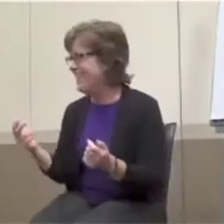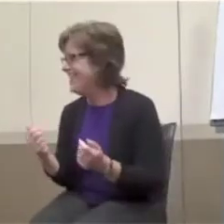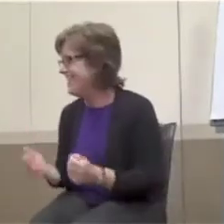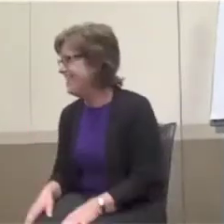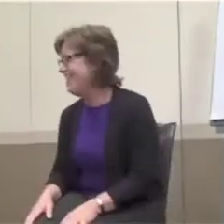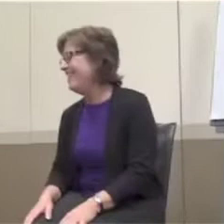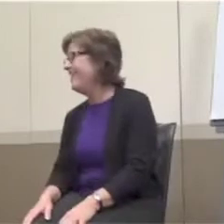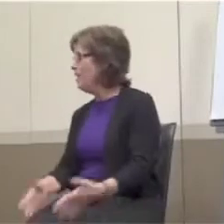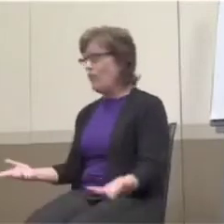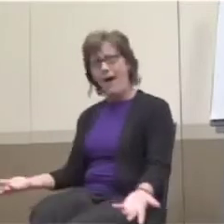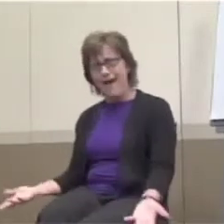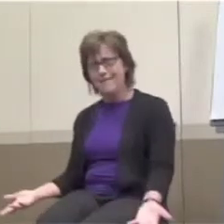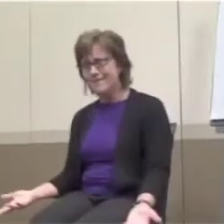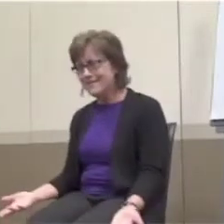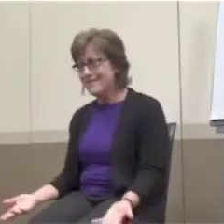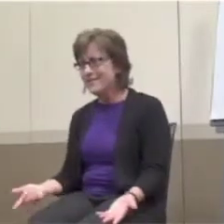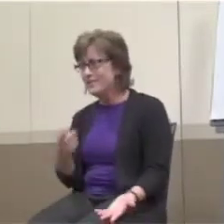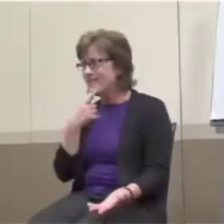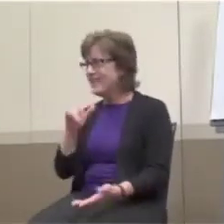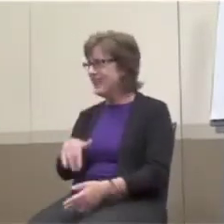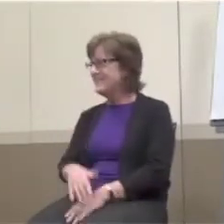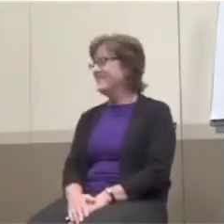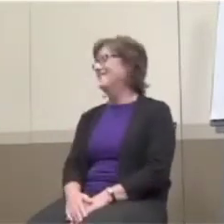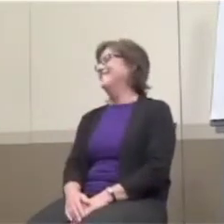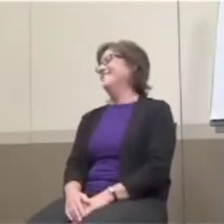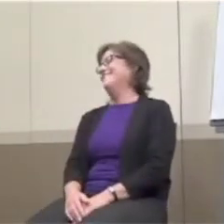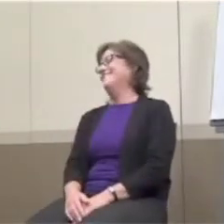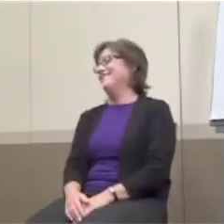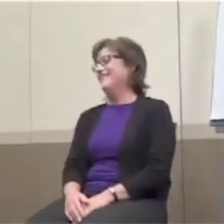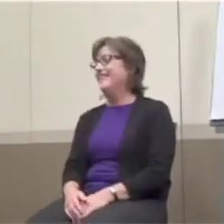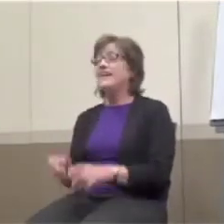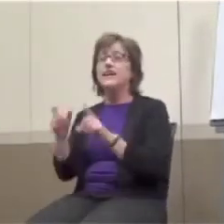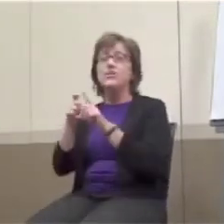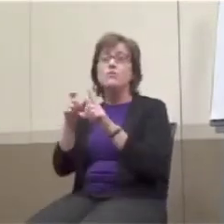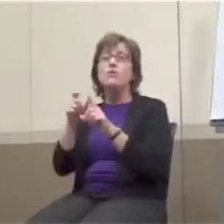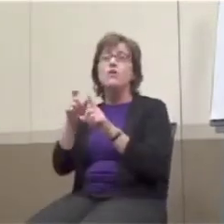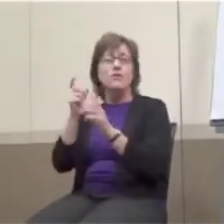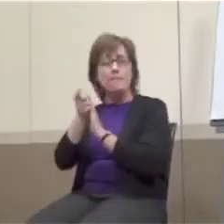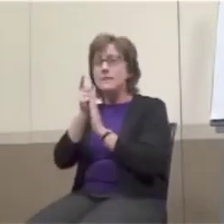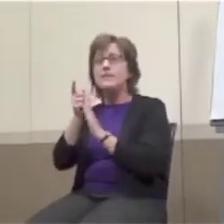what? What? The moment we hear the word